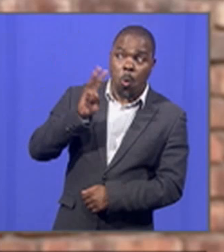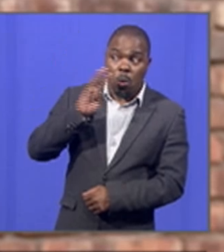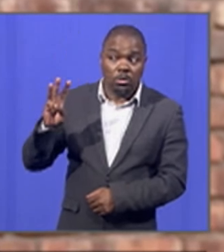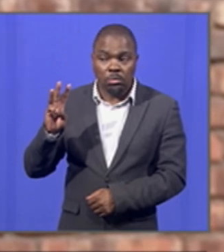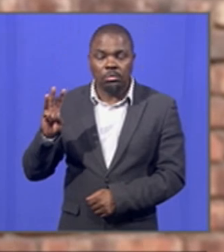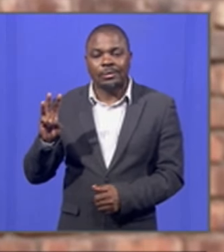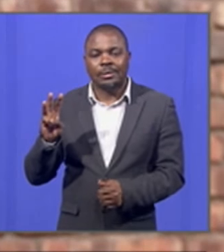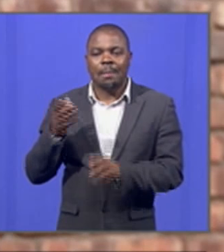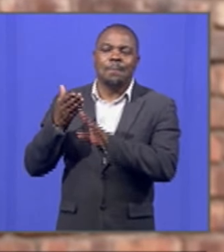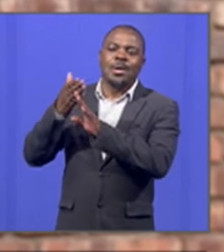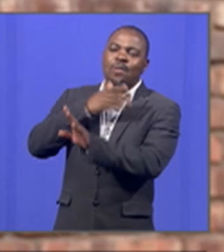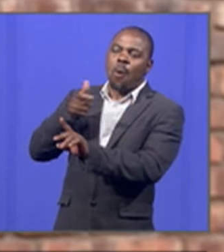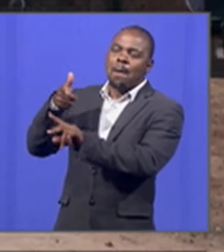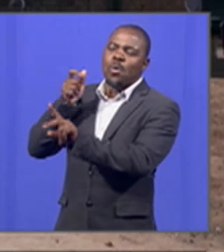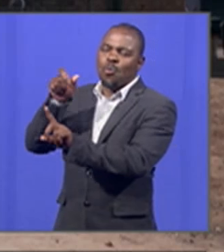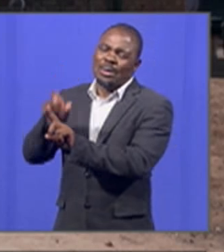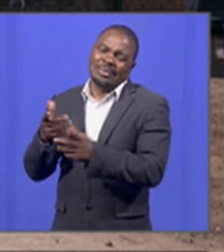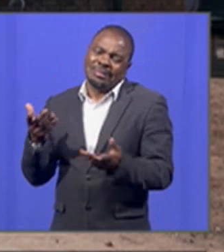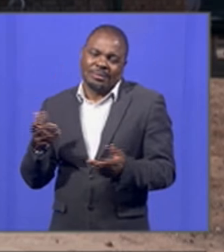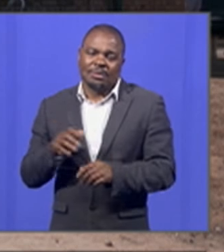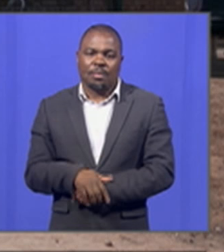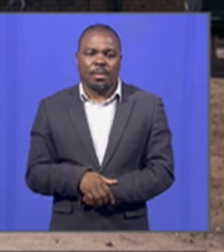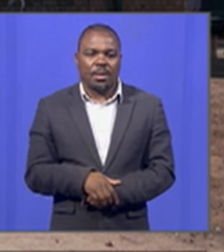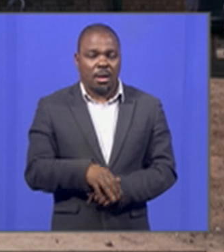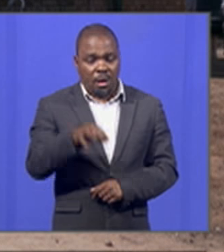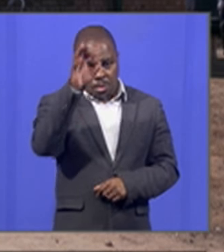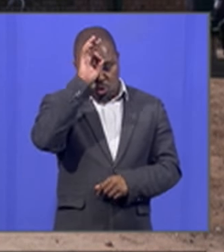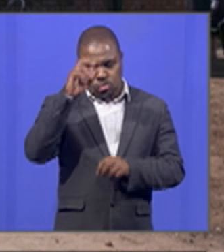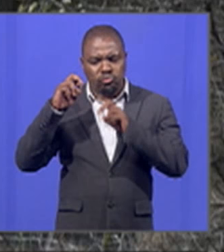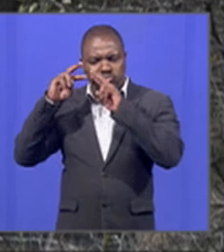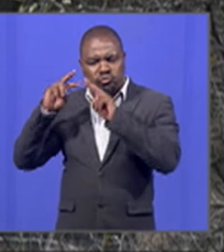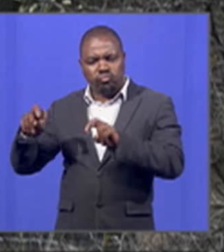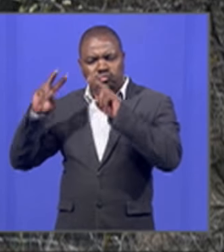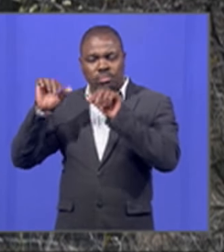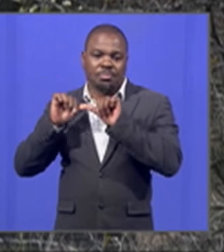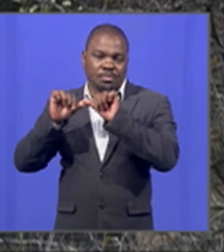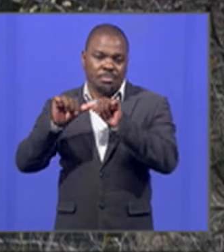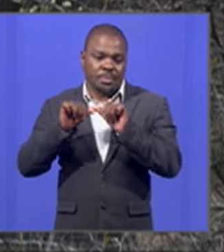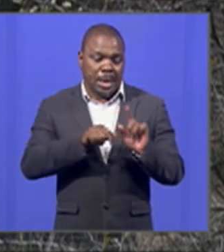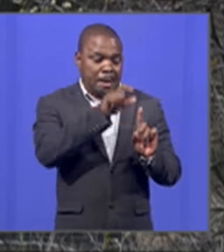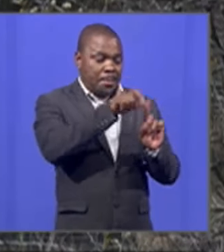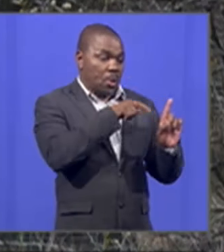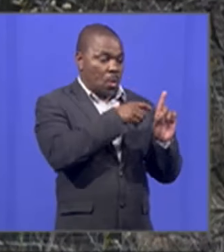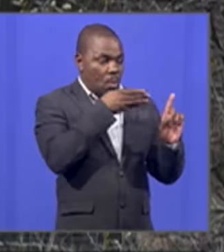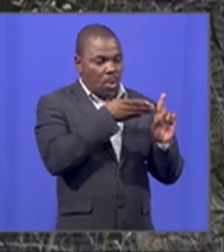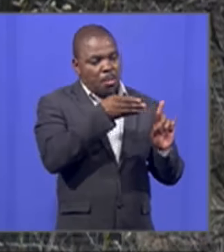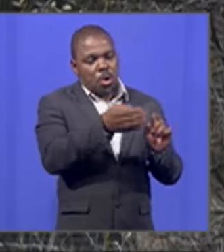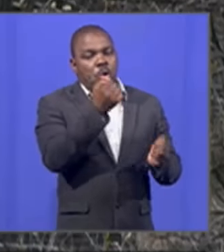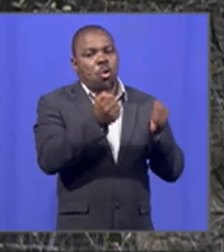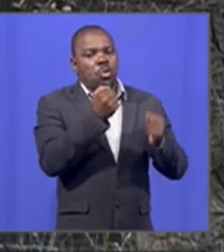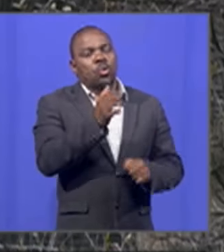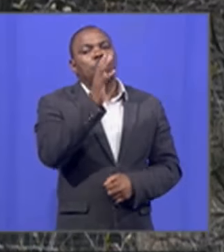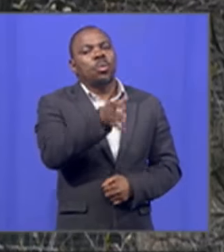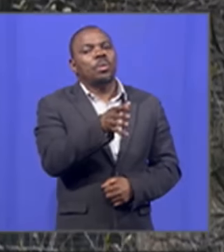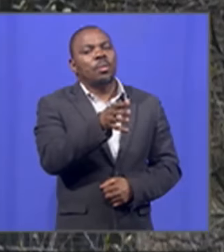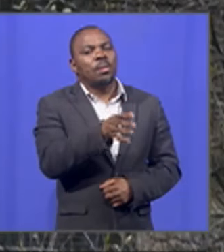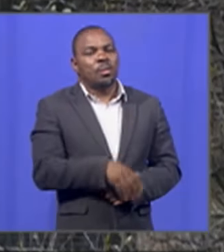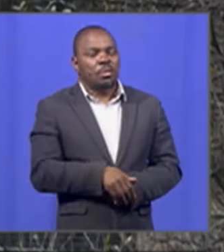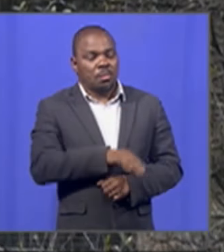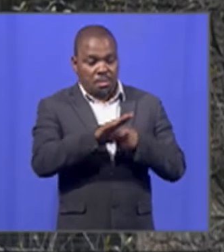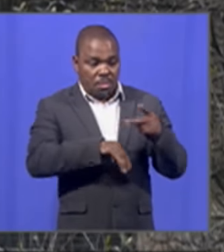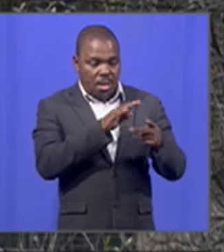the air before you shoot the opponent. Dinyakišišo ka maphodisa di sa tšwela pele. Mogononelwa o letetše go tšwelela pele ga kgorotsheko go